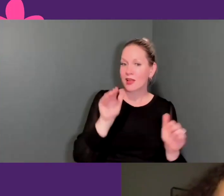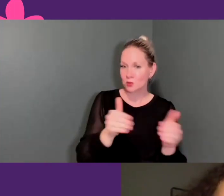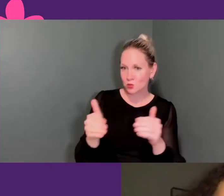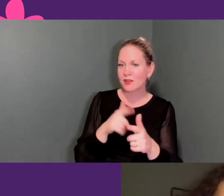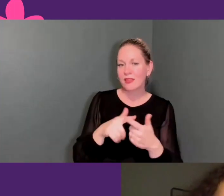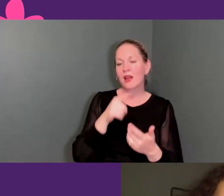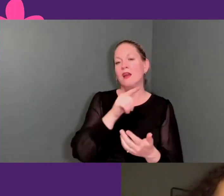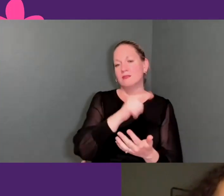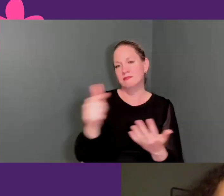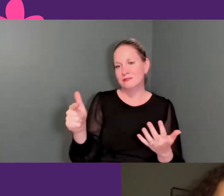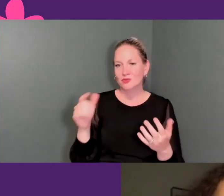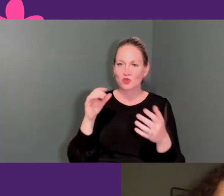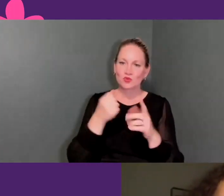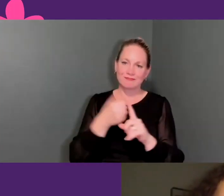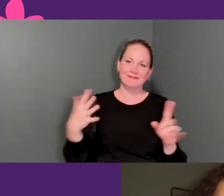a fuller